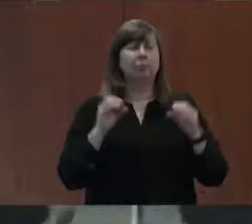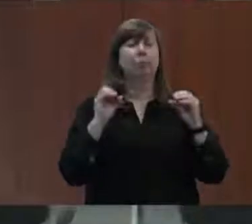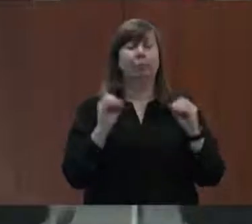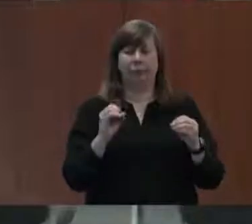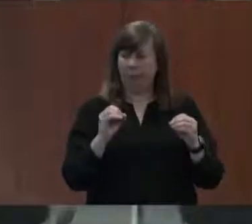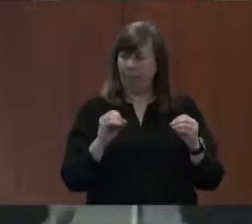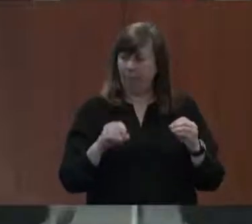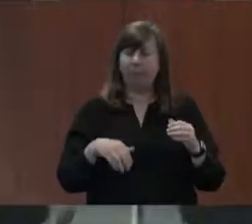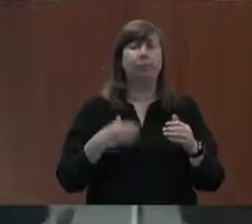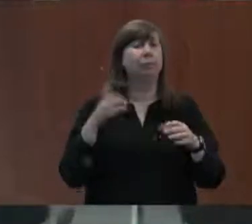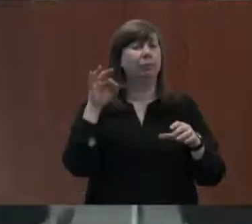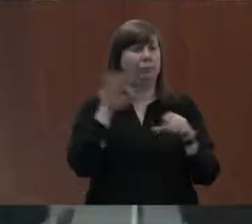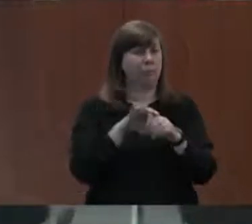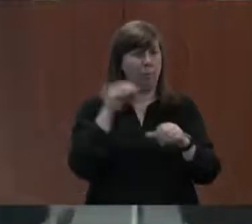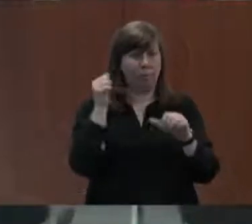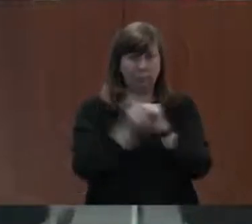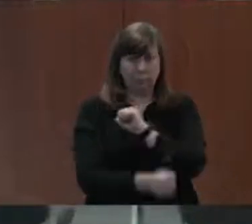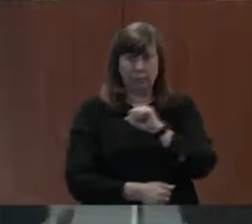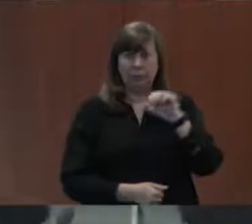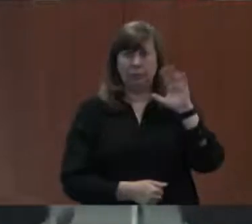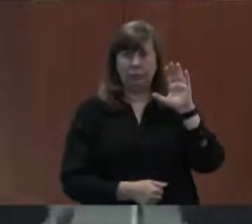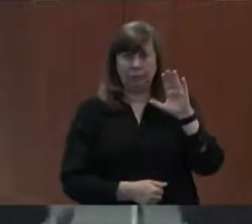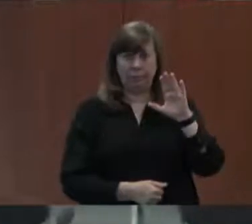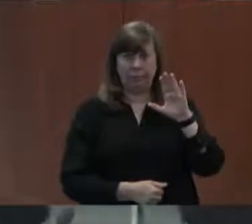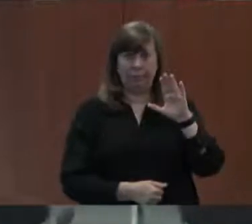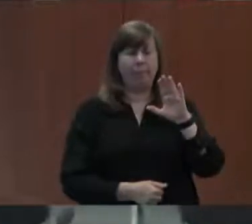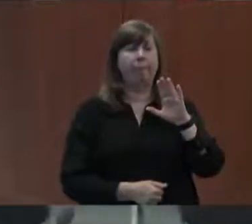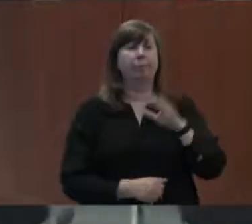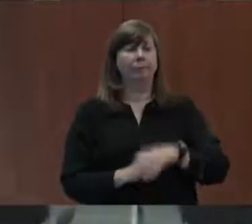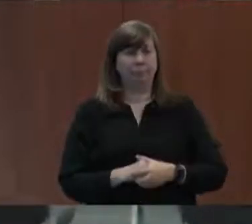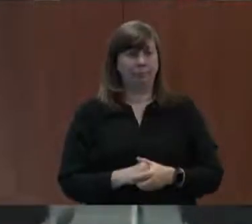Okay, we'll move to the vote on the motion. All in favor?